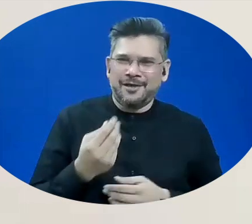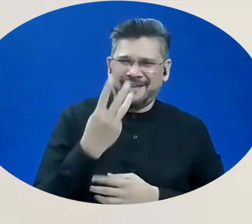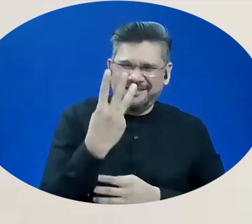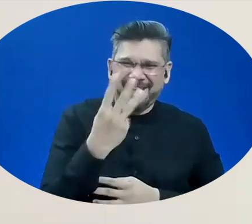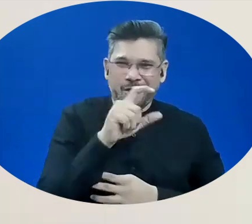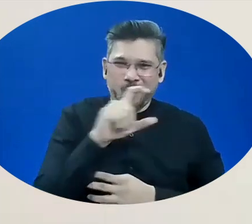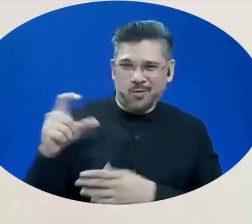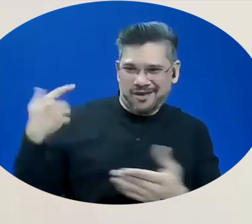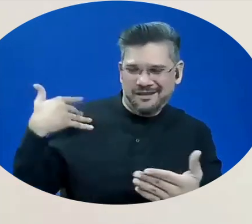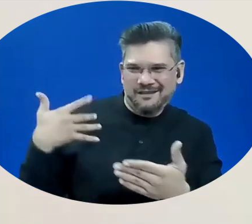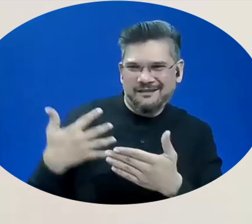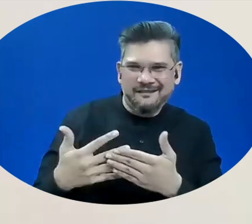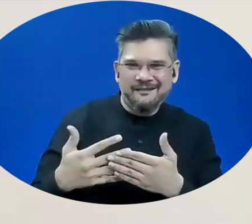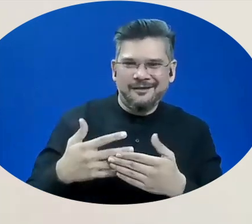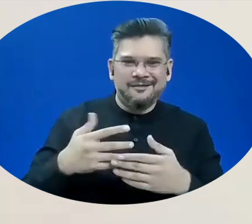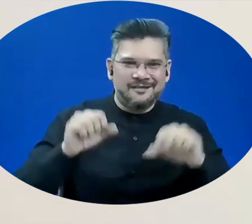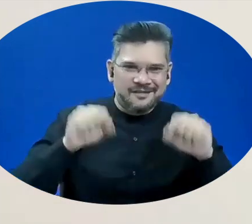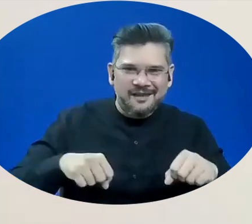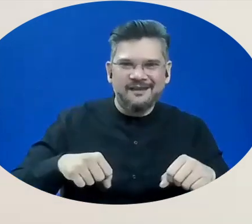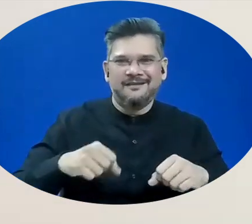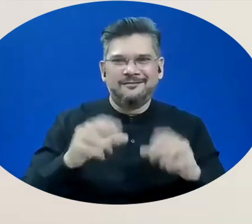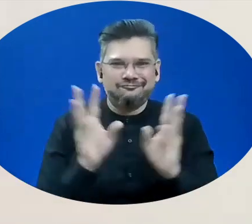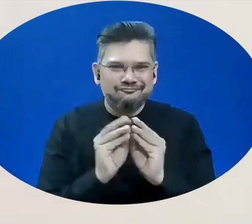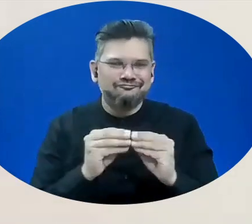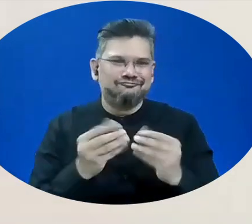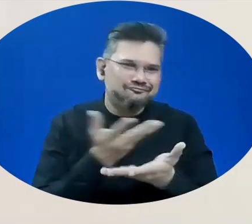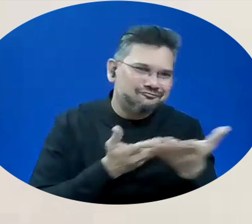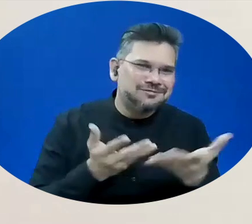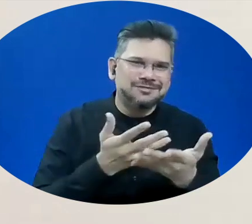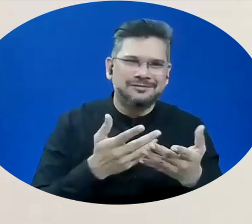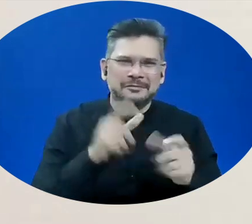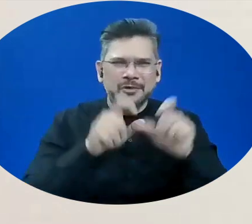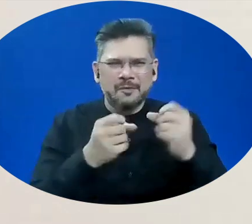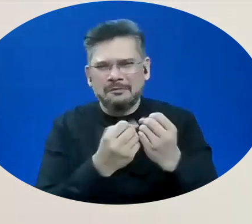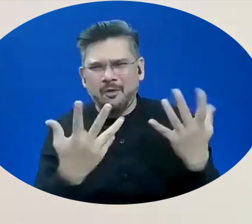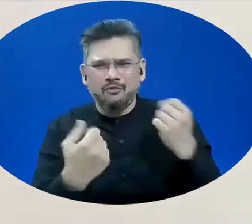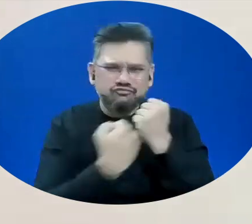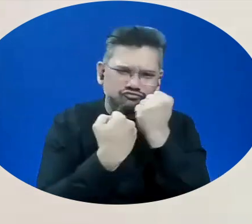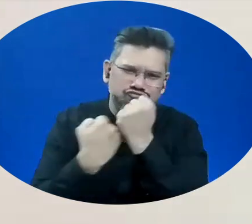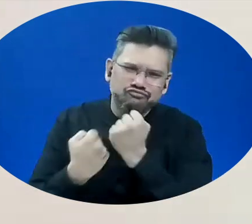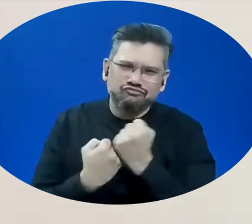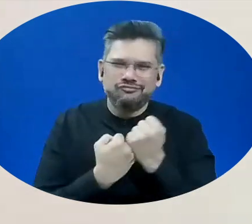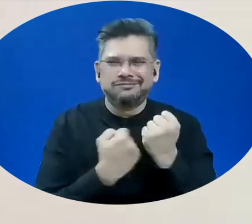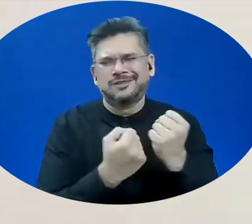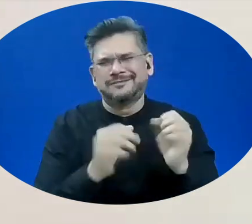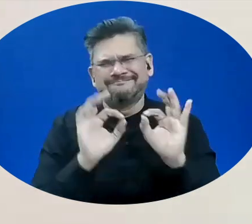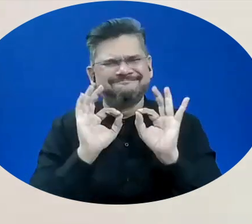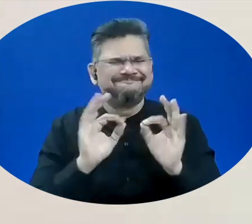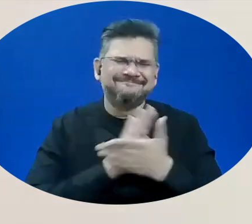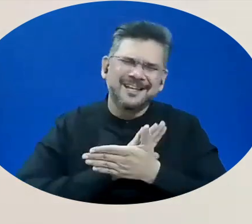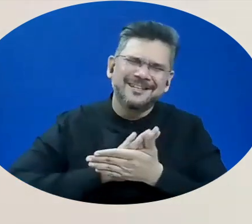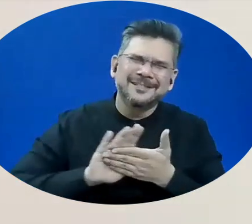extremely amazing and supportive. And again, I go back to what I said earlier, and Anjang put really, really nicely. This is what